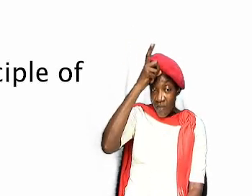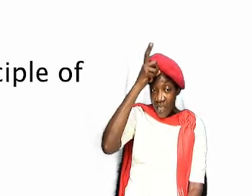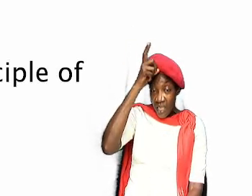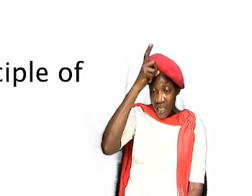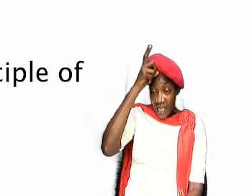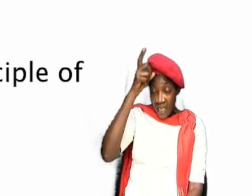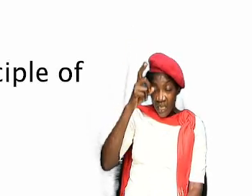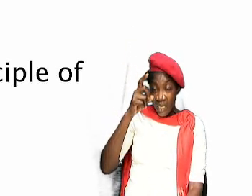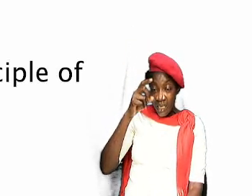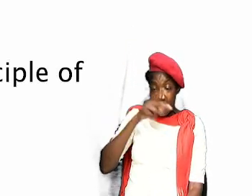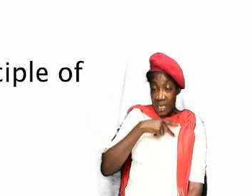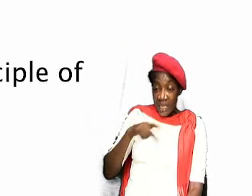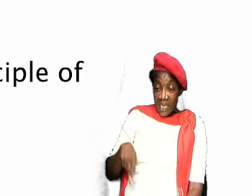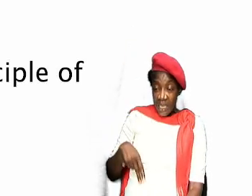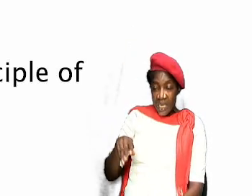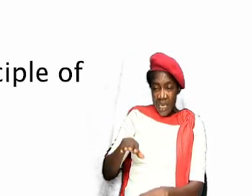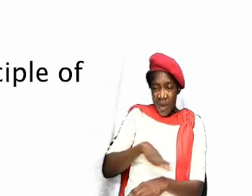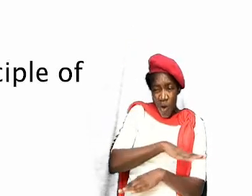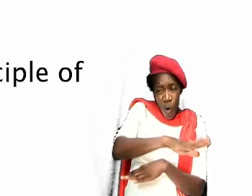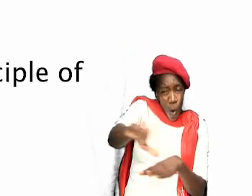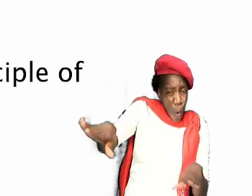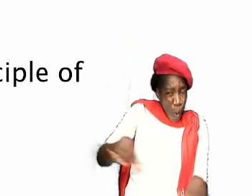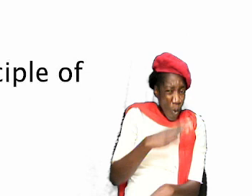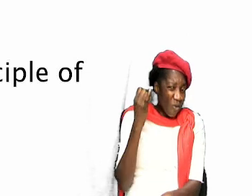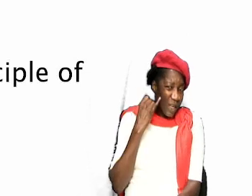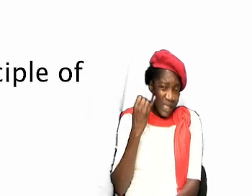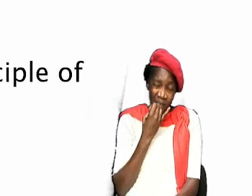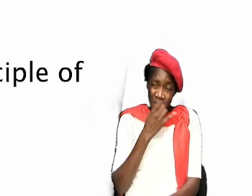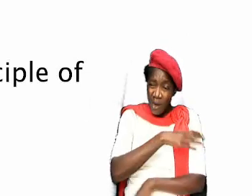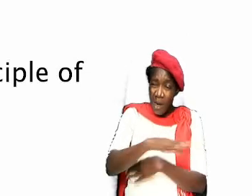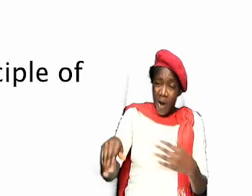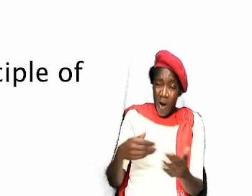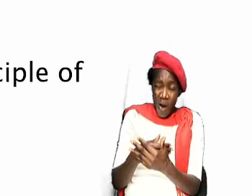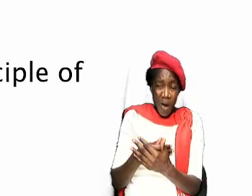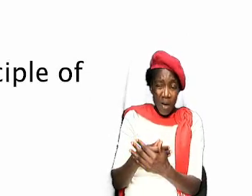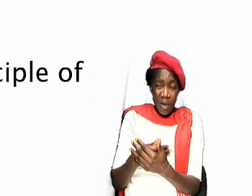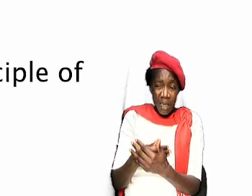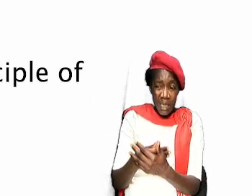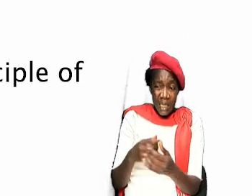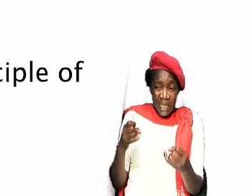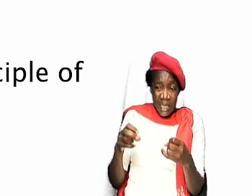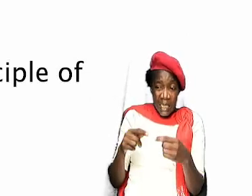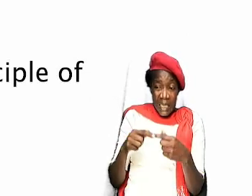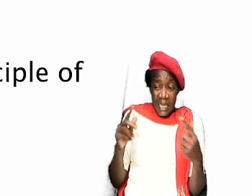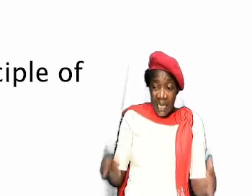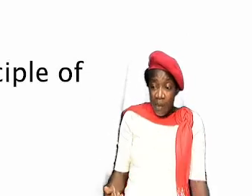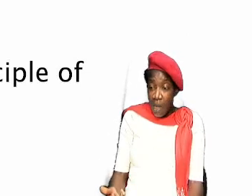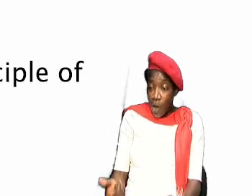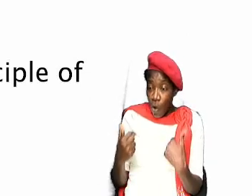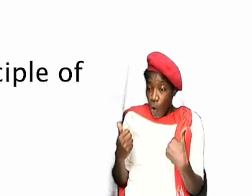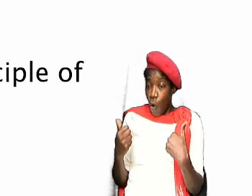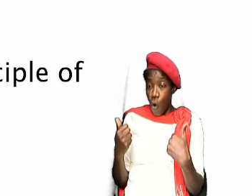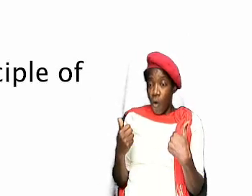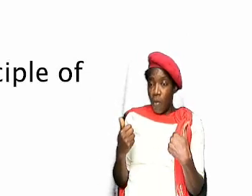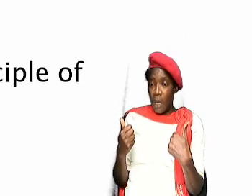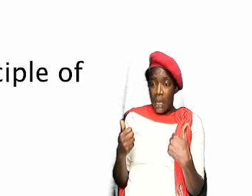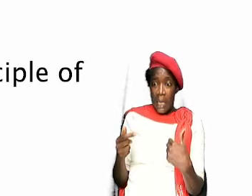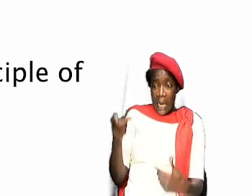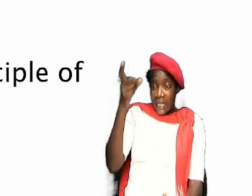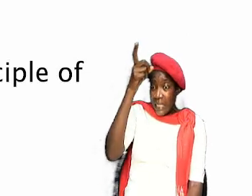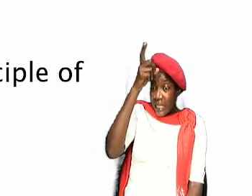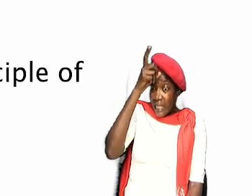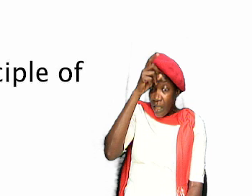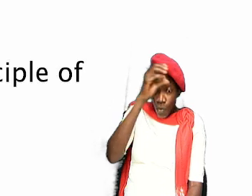king over Israel, all the Philistines came up to seek David, and David heard of it